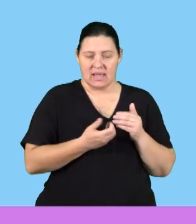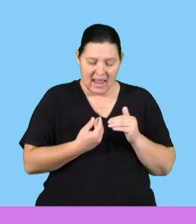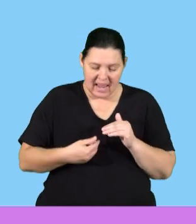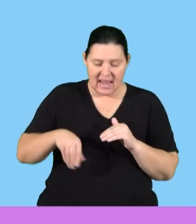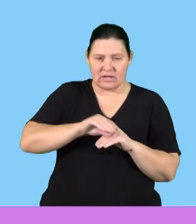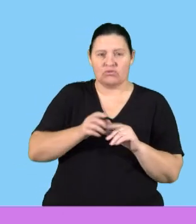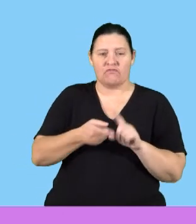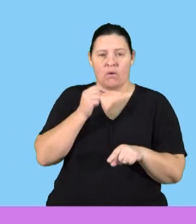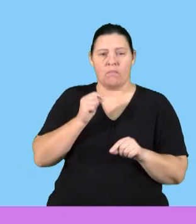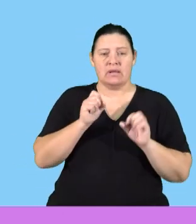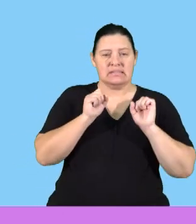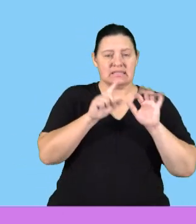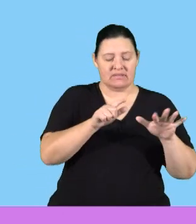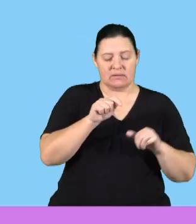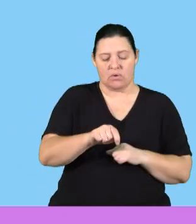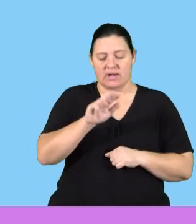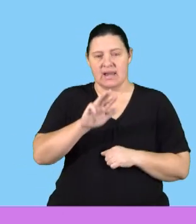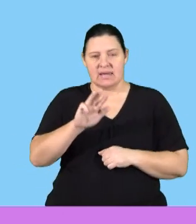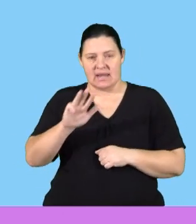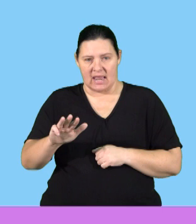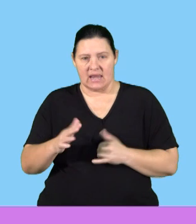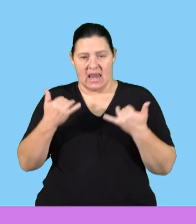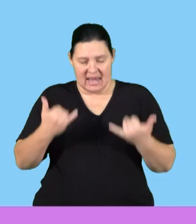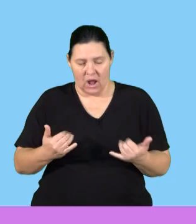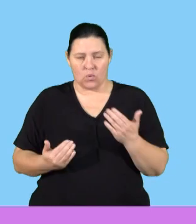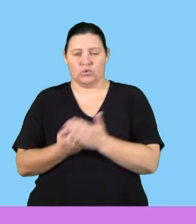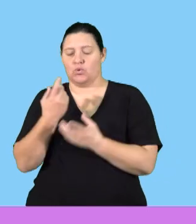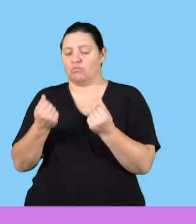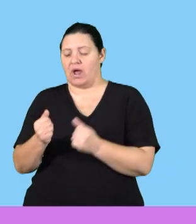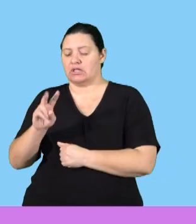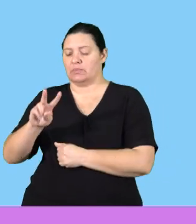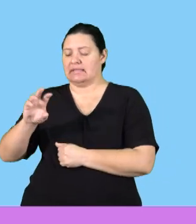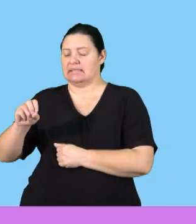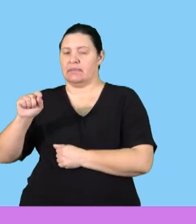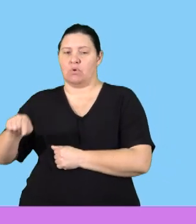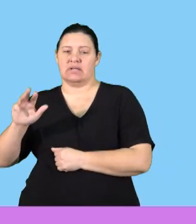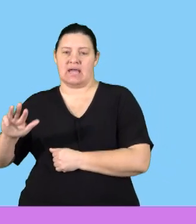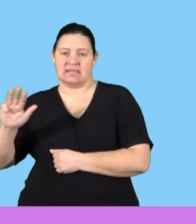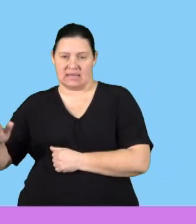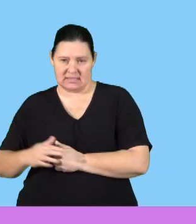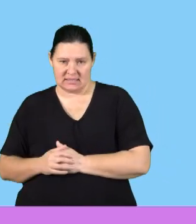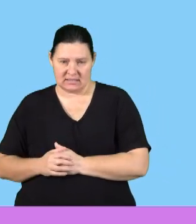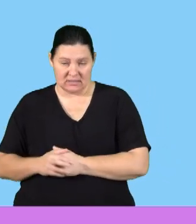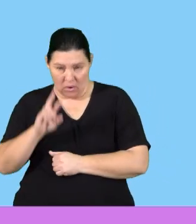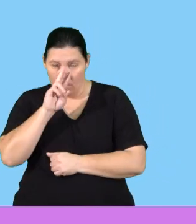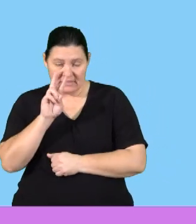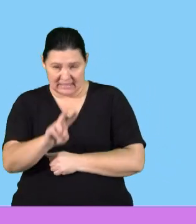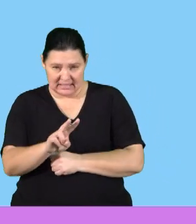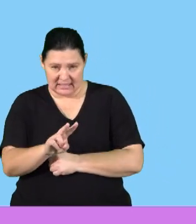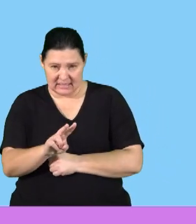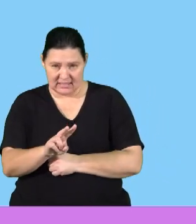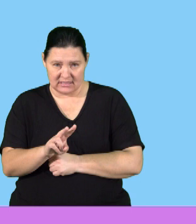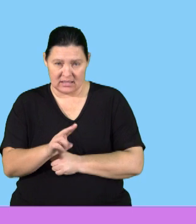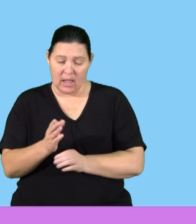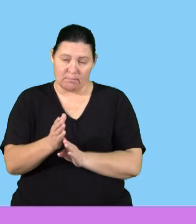price of bread has increased from 17 Rand 99 to 20 Rand 99. So I hope you can